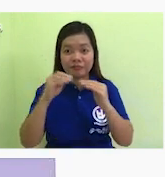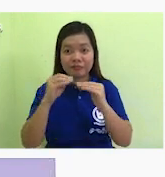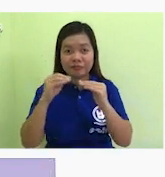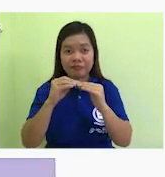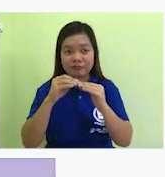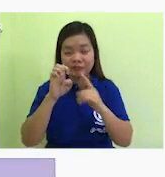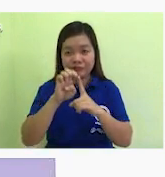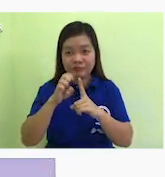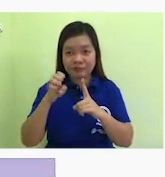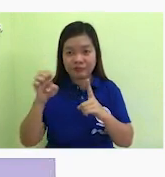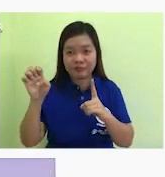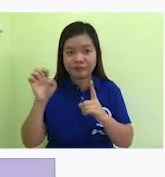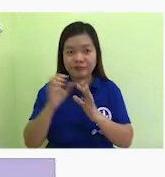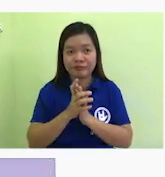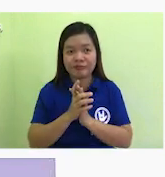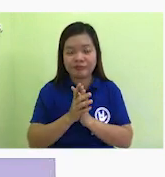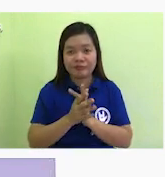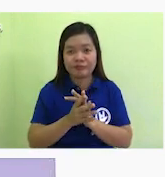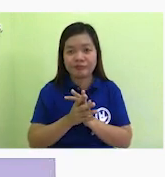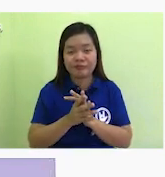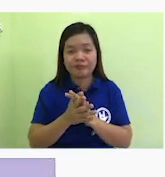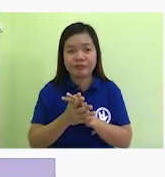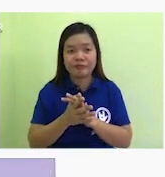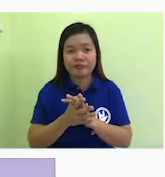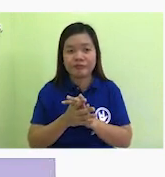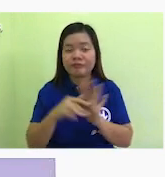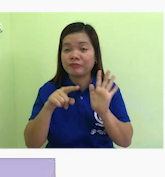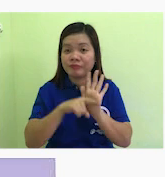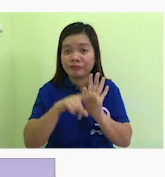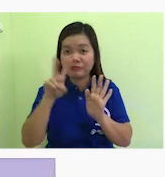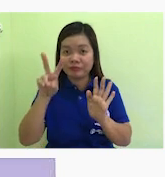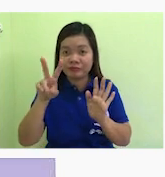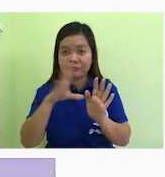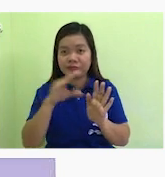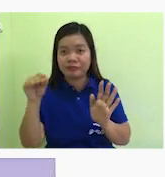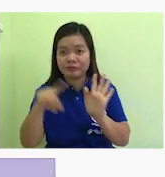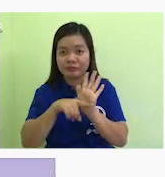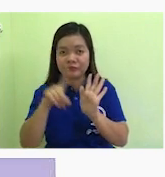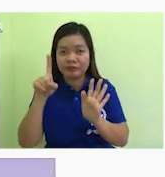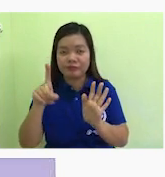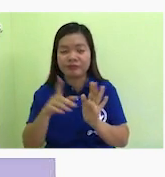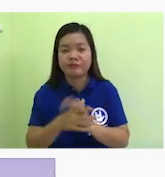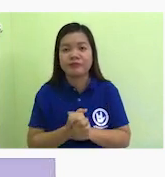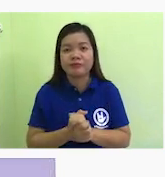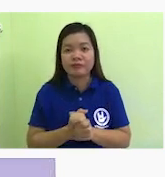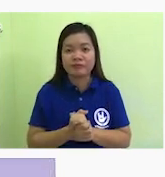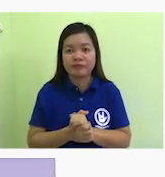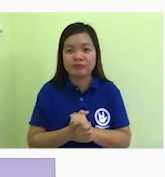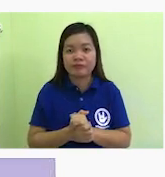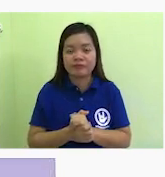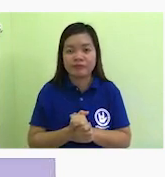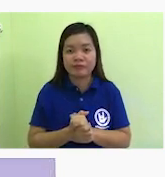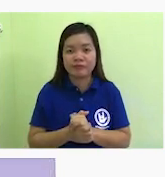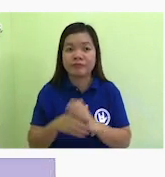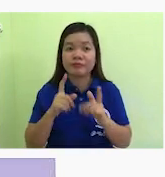Find the equation of a quadratic function whose zeros are negative 2 and negative